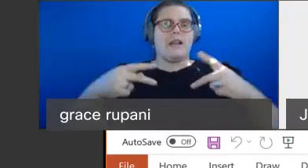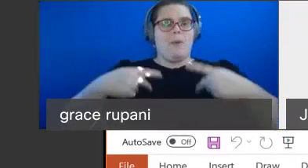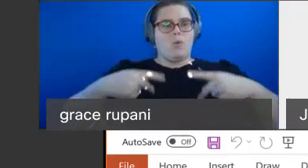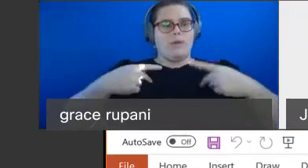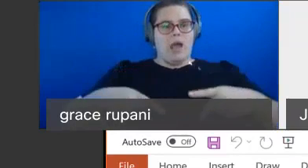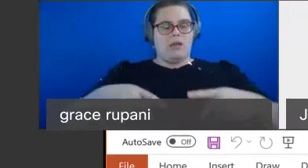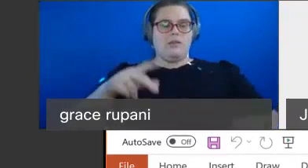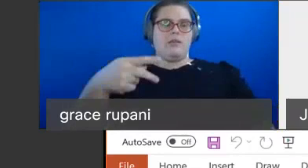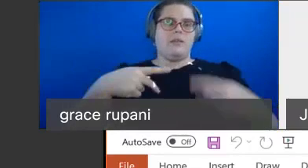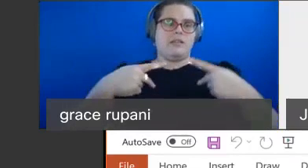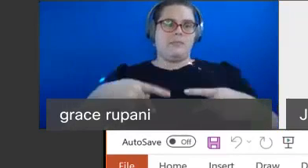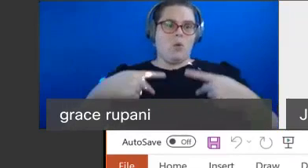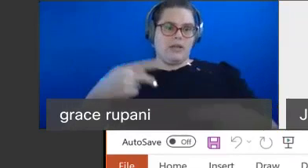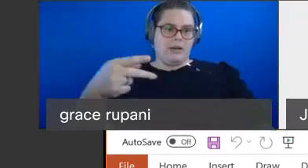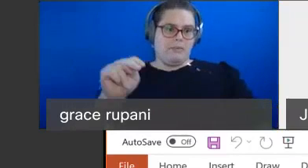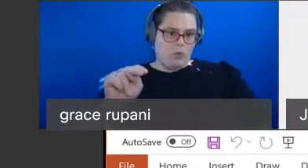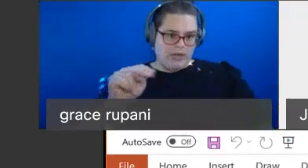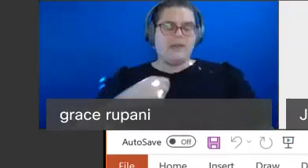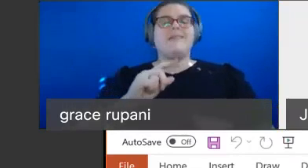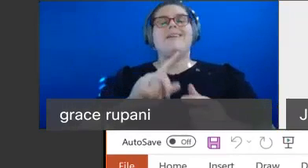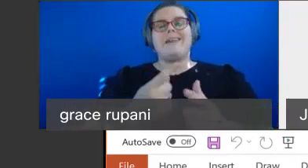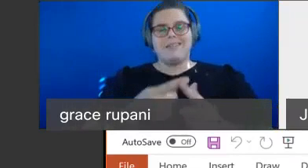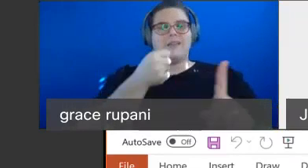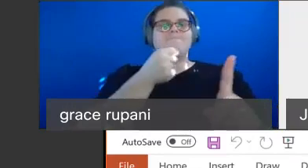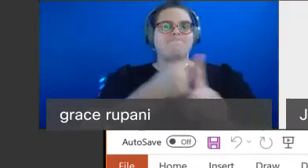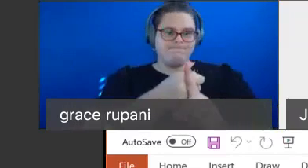that hospitalization. So that's included as presumed COVID.